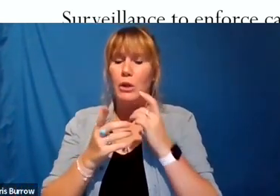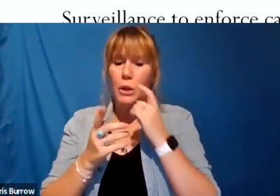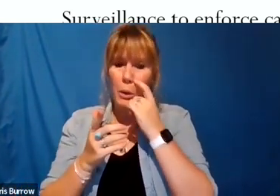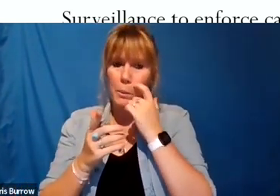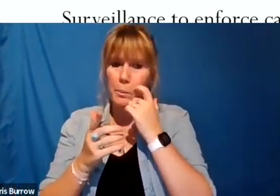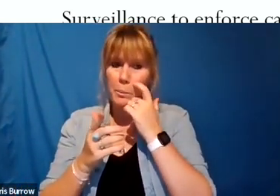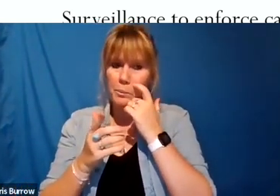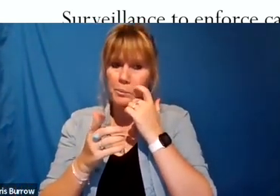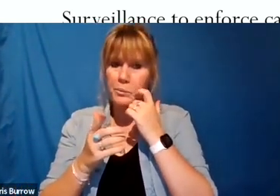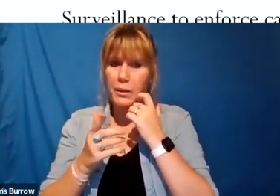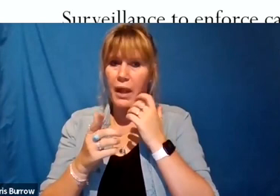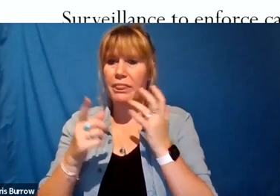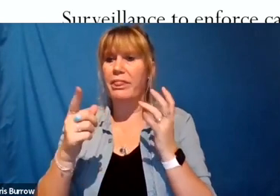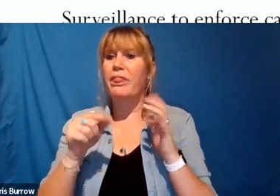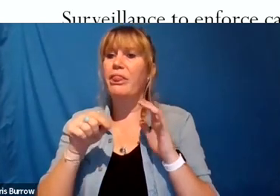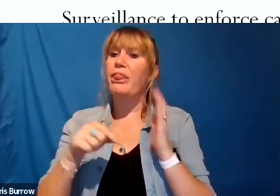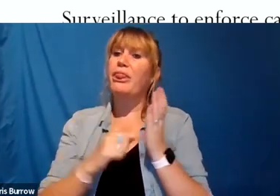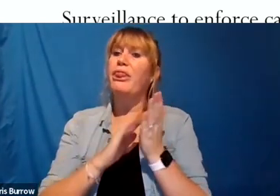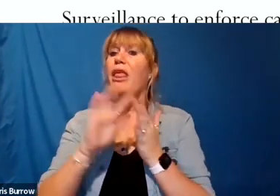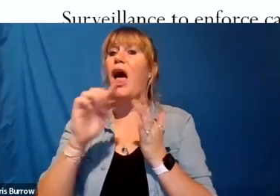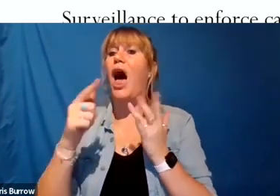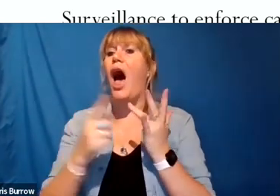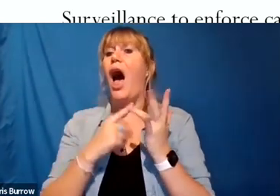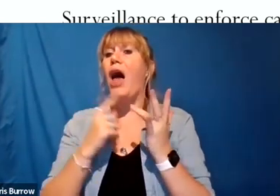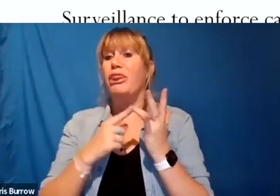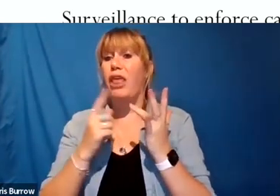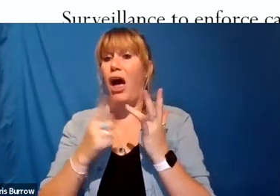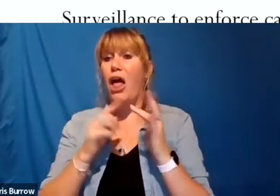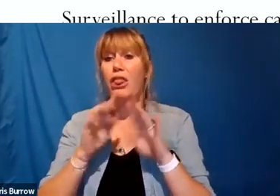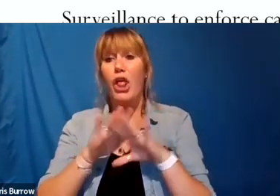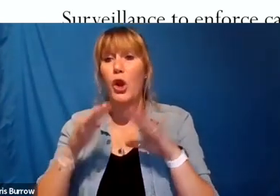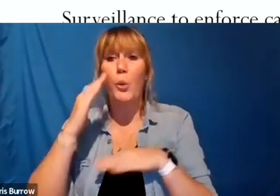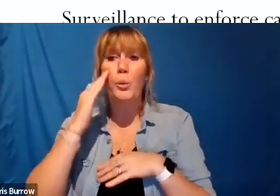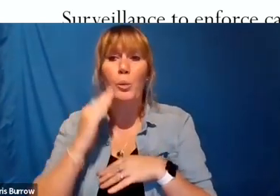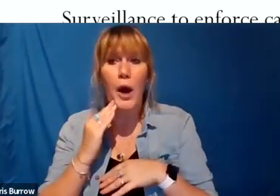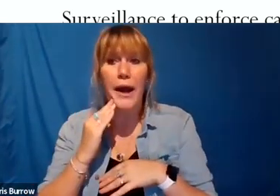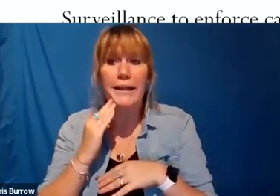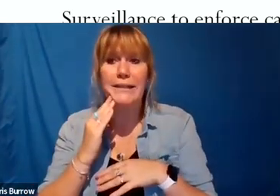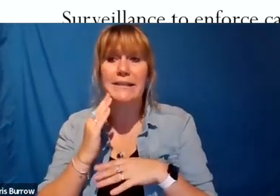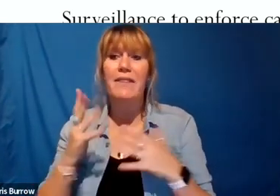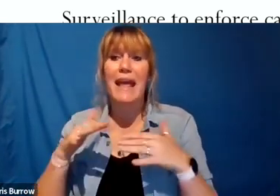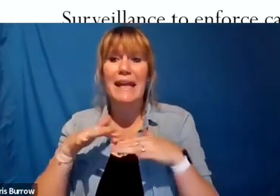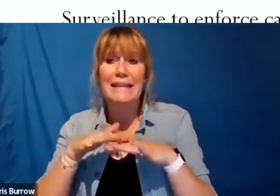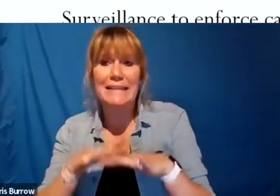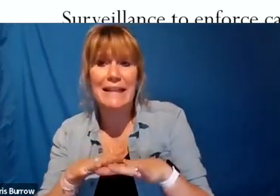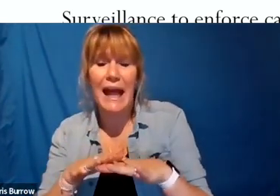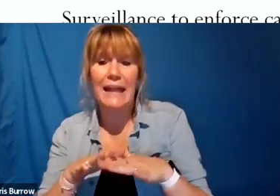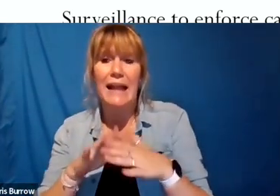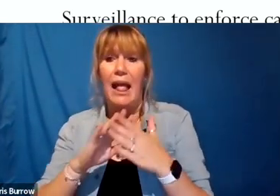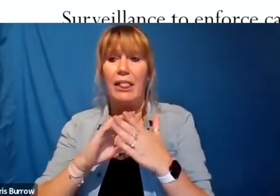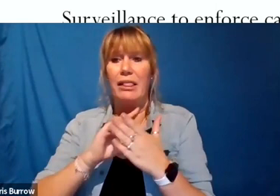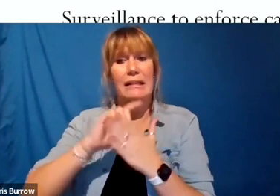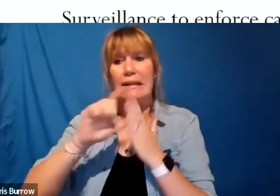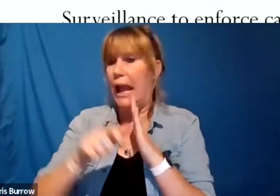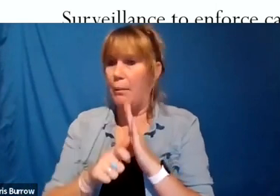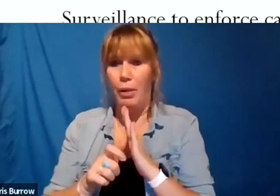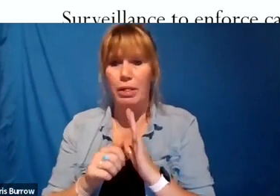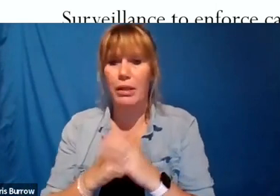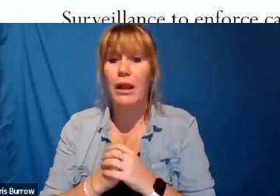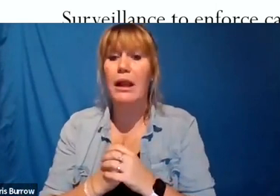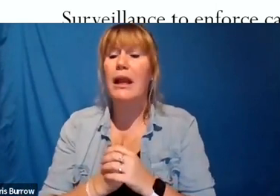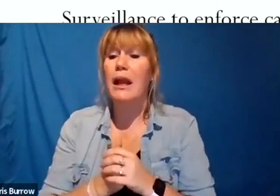displayed, and the other was seen as the non-white, the intersex, and the disabled, This spectacle of what was seen as